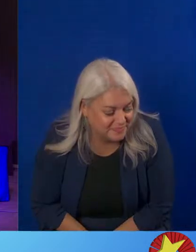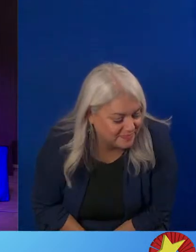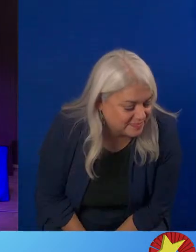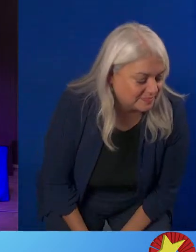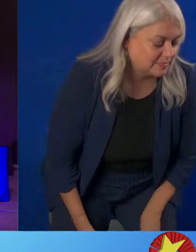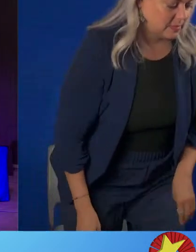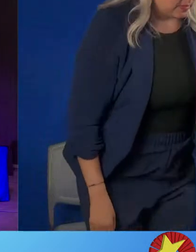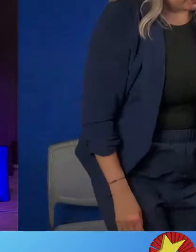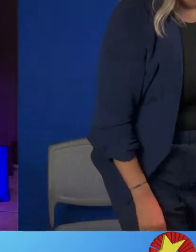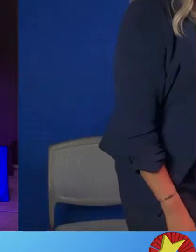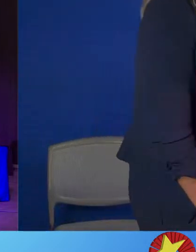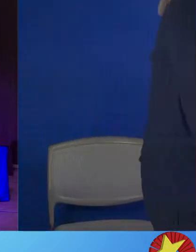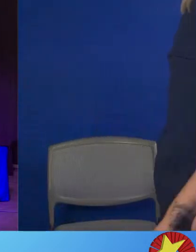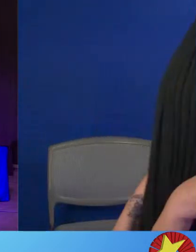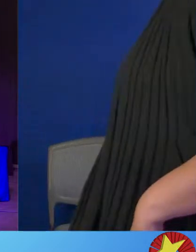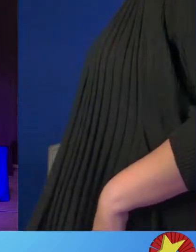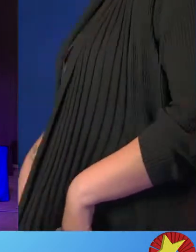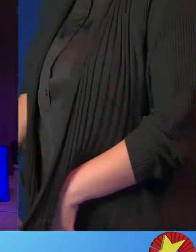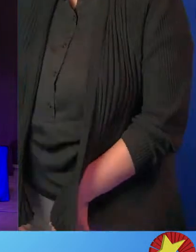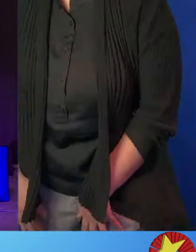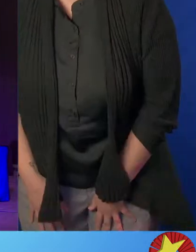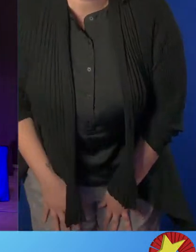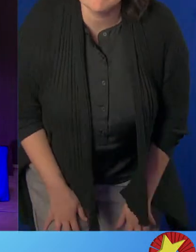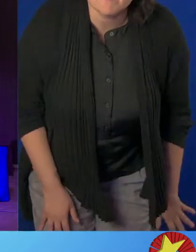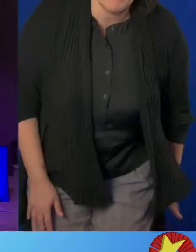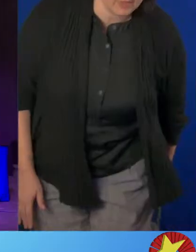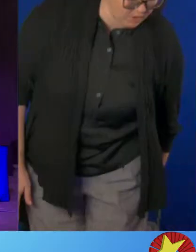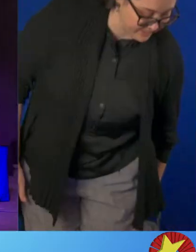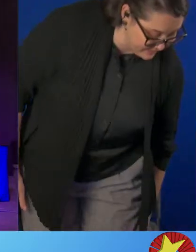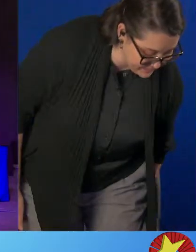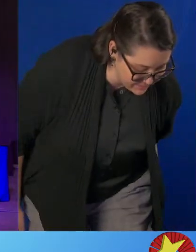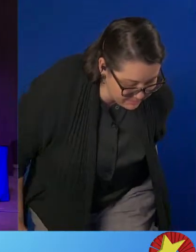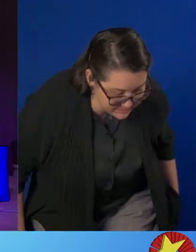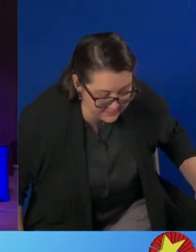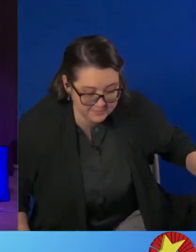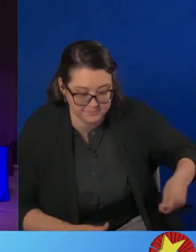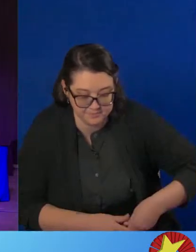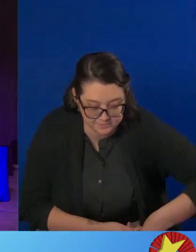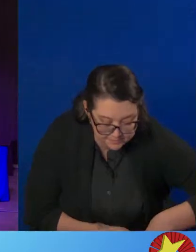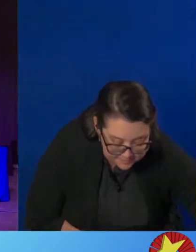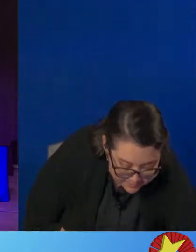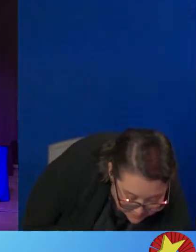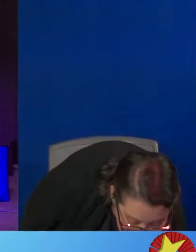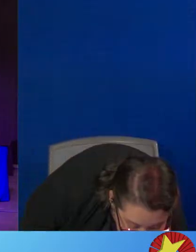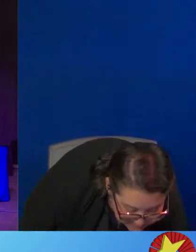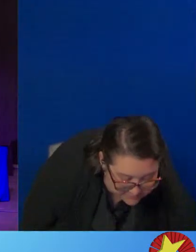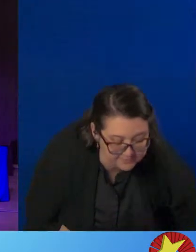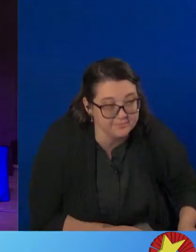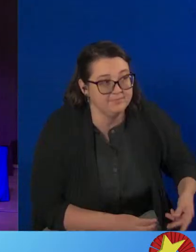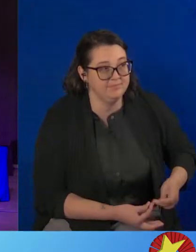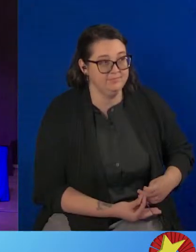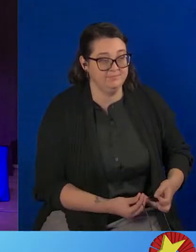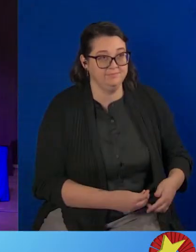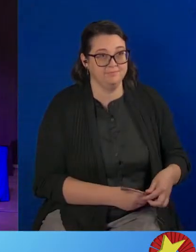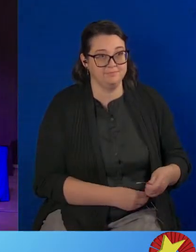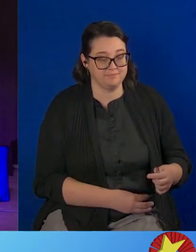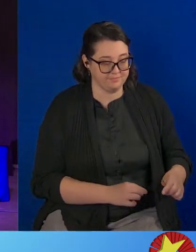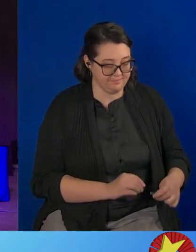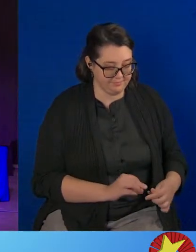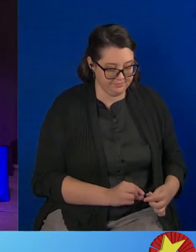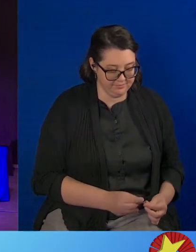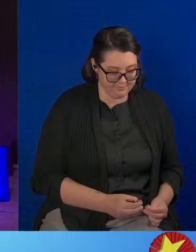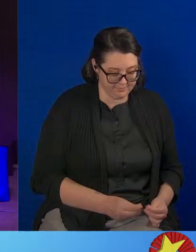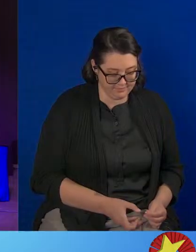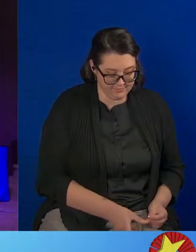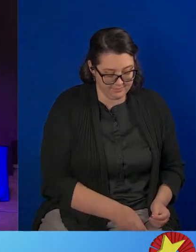Is there indication is there a dash after a policy, or is it just the list? This is Linda for clarification. So